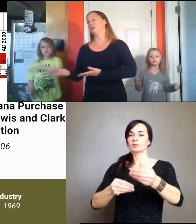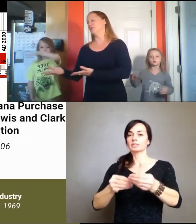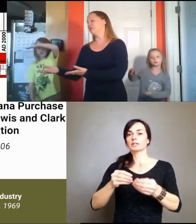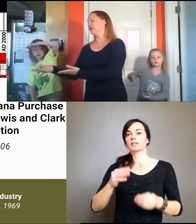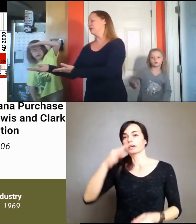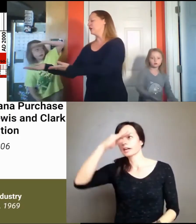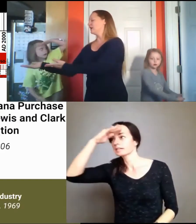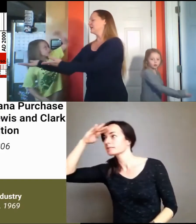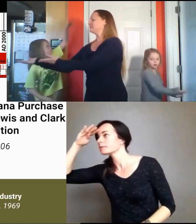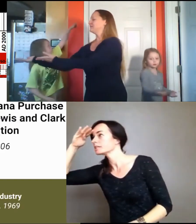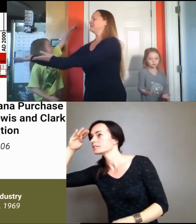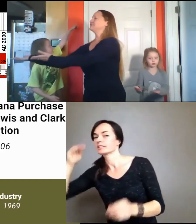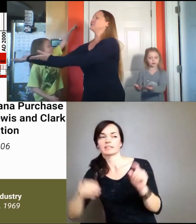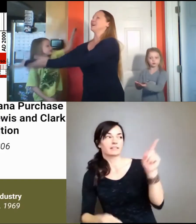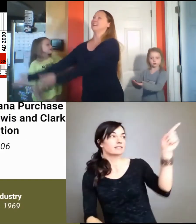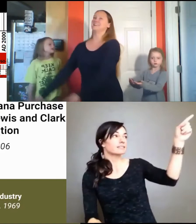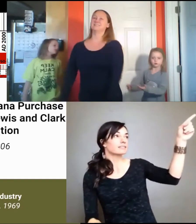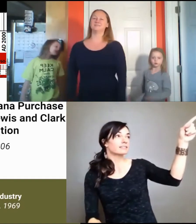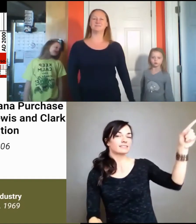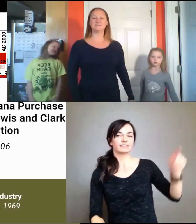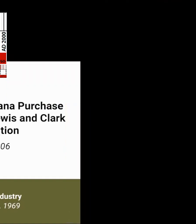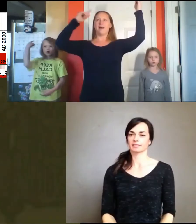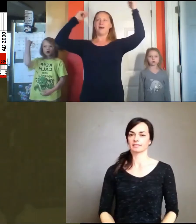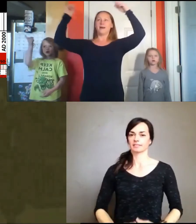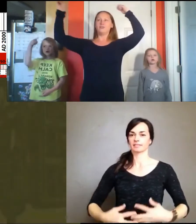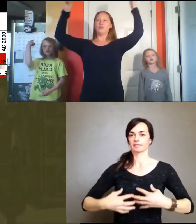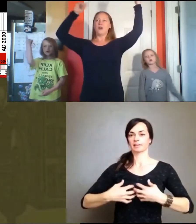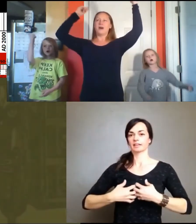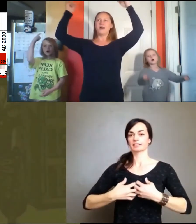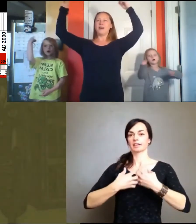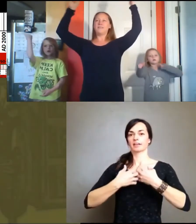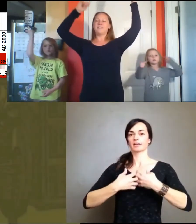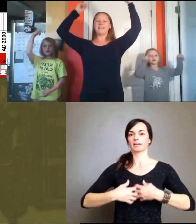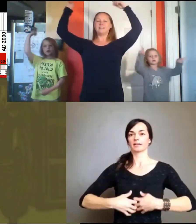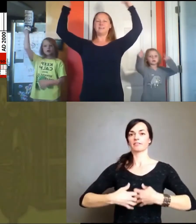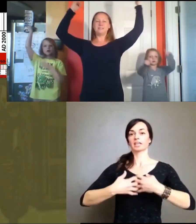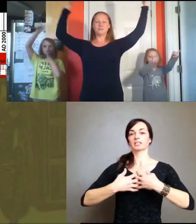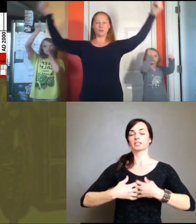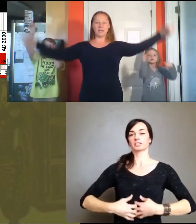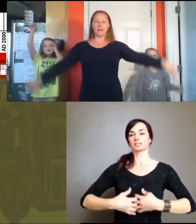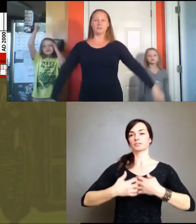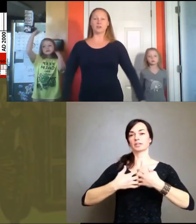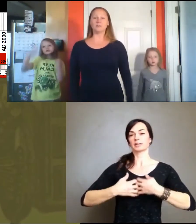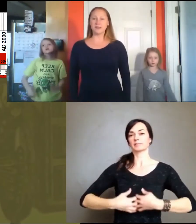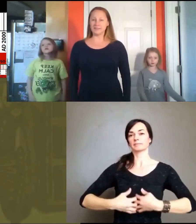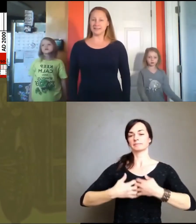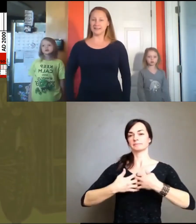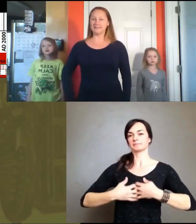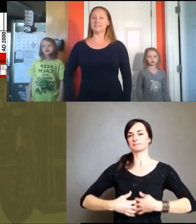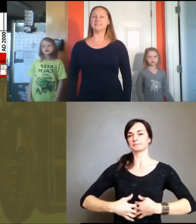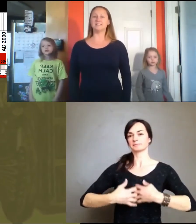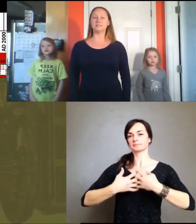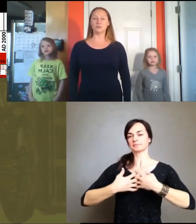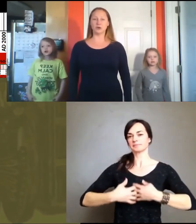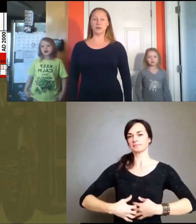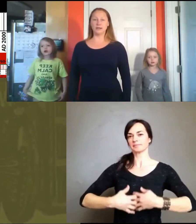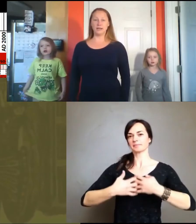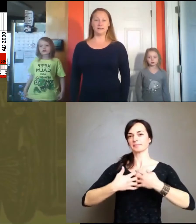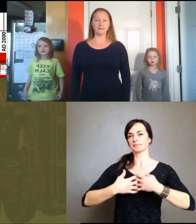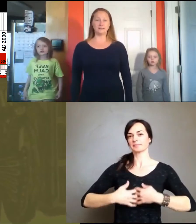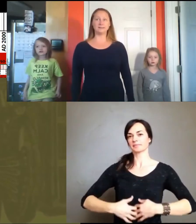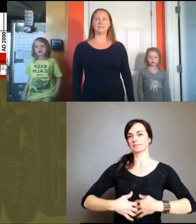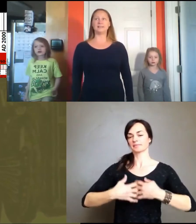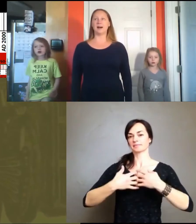Louisiana Purchase and the Lewis and Clark Expedition. Age of Industry, circa 1760 to